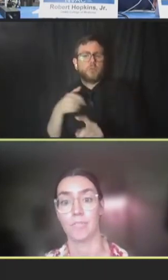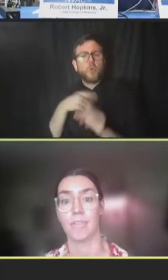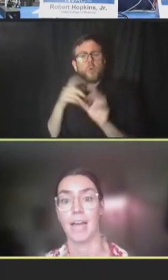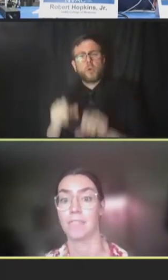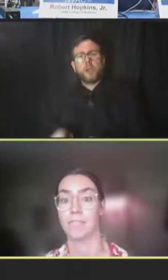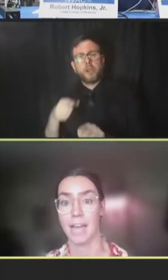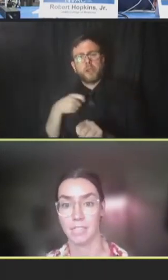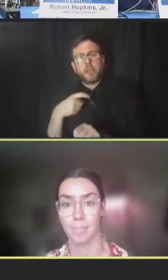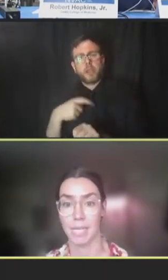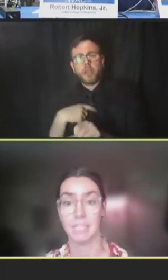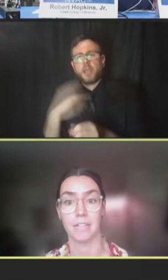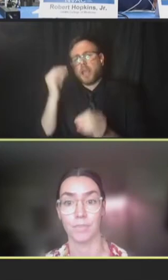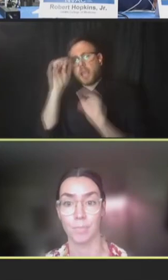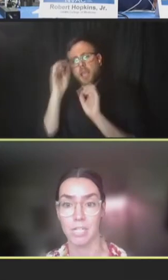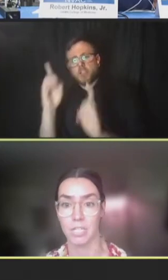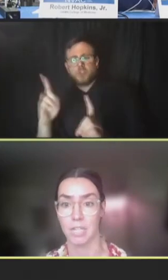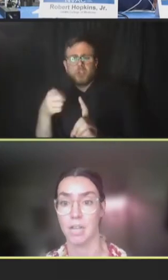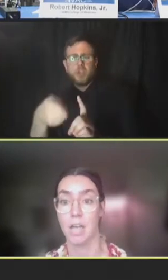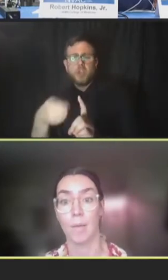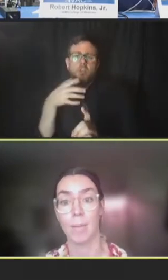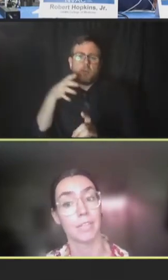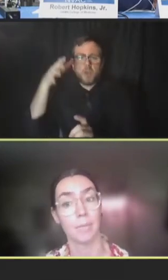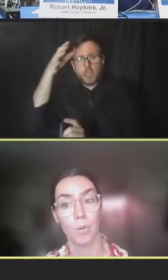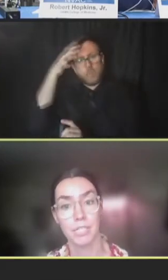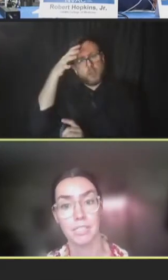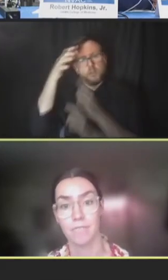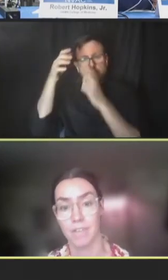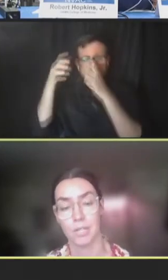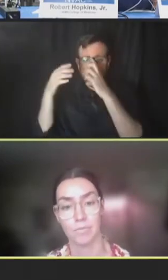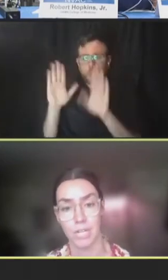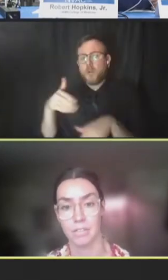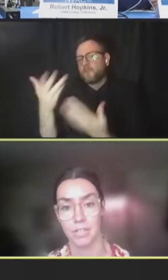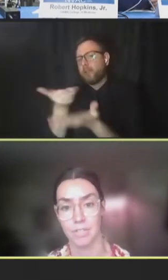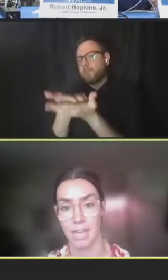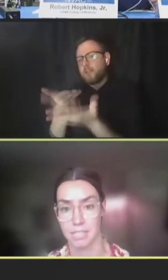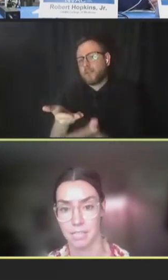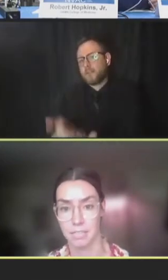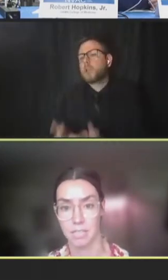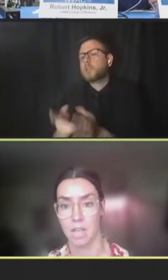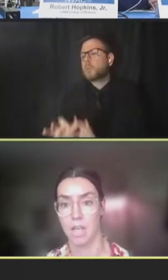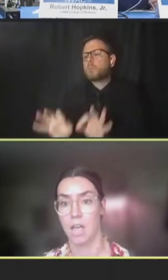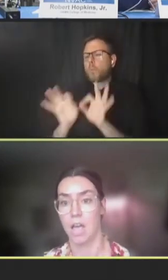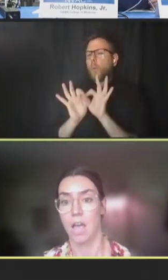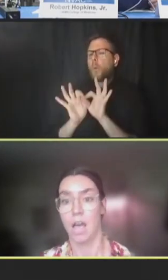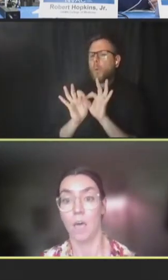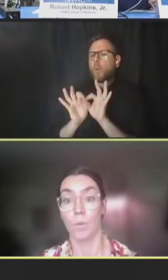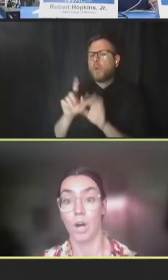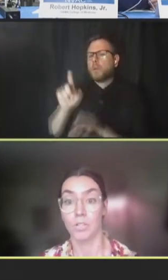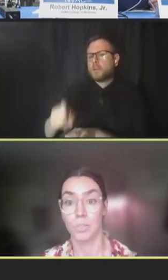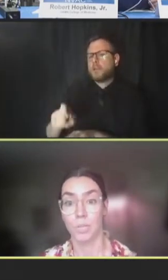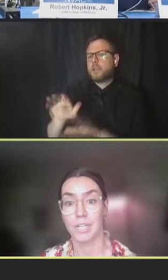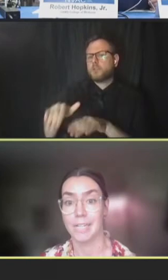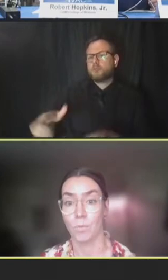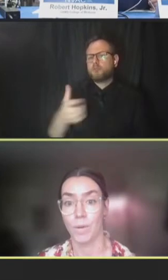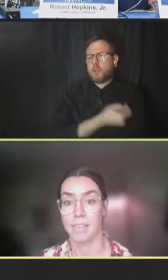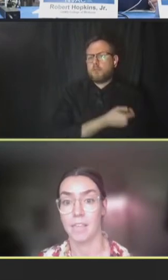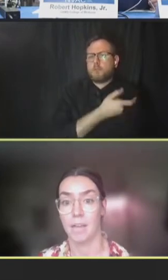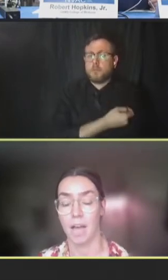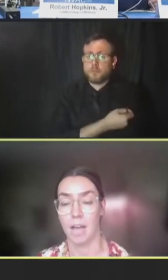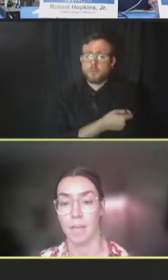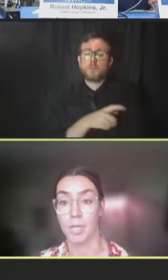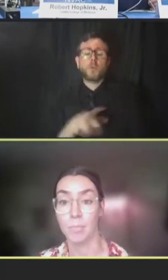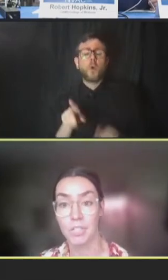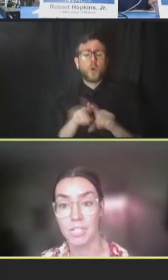guardians to provide fact-based information about the importance and value of childhood vaccines. We're also working